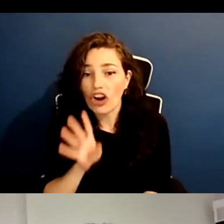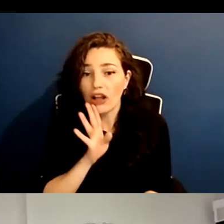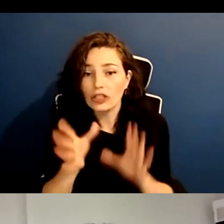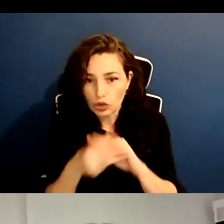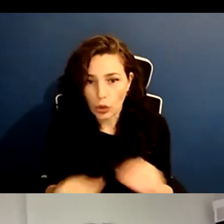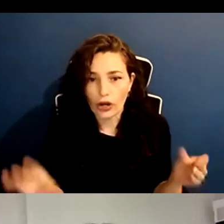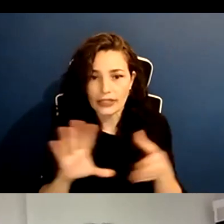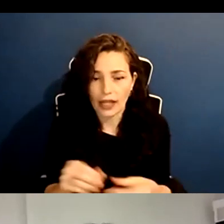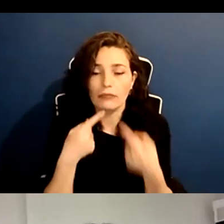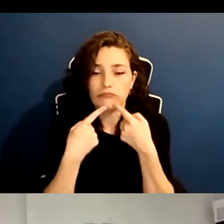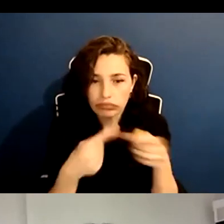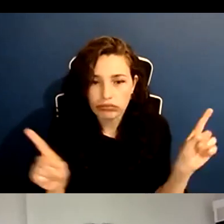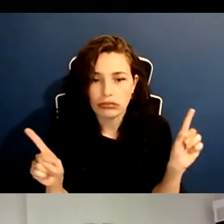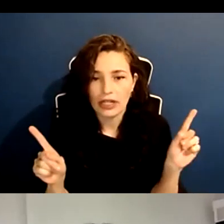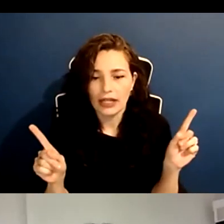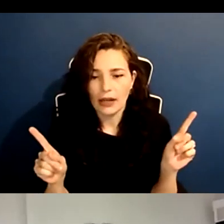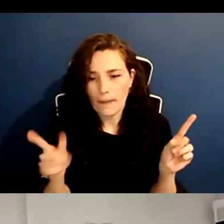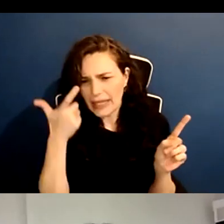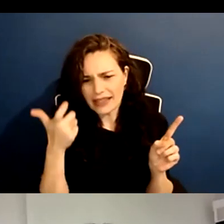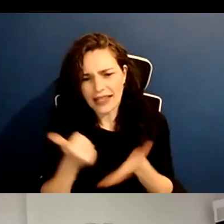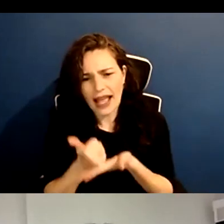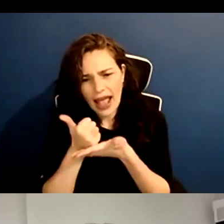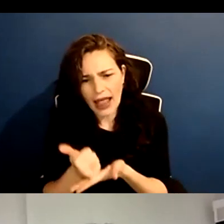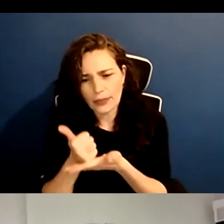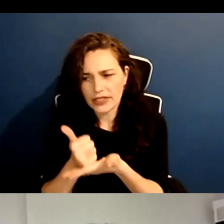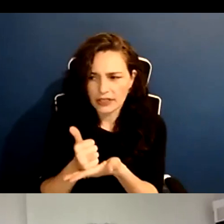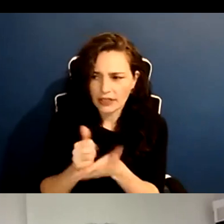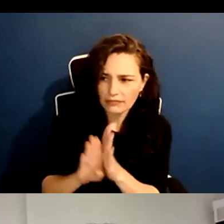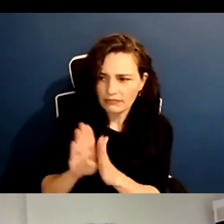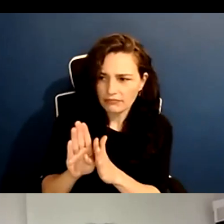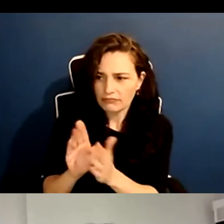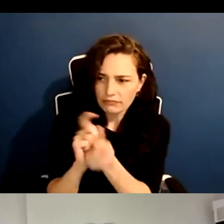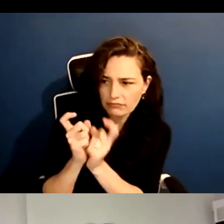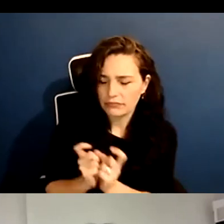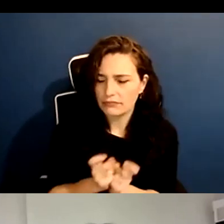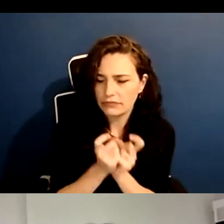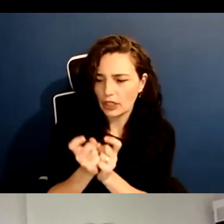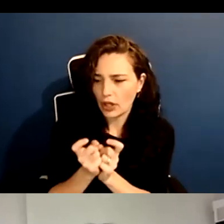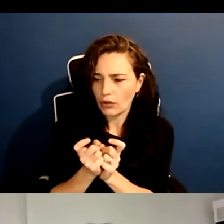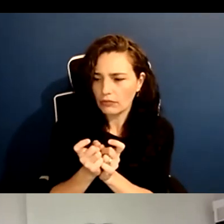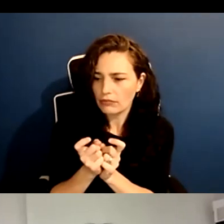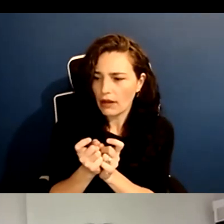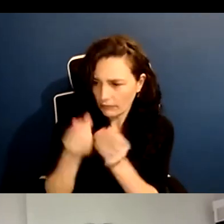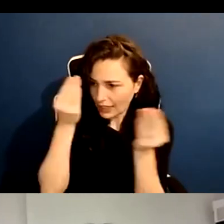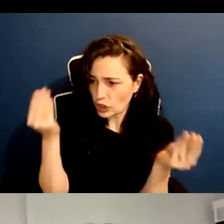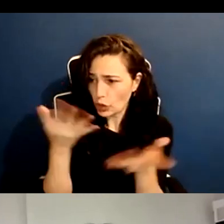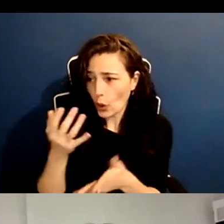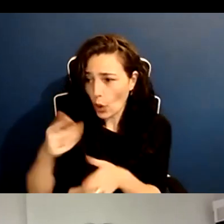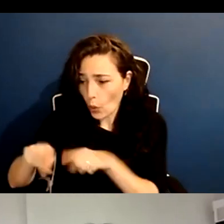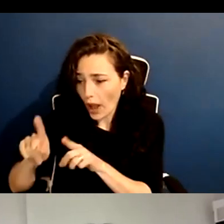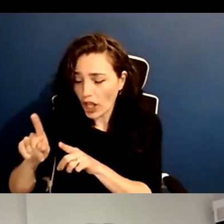along as others try to shape their proposals. Don't forget that writing and talking about